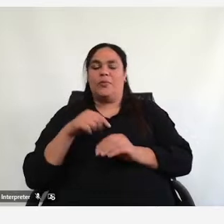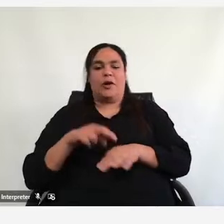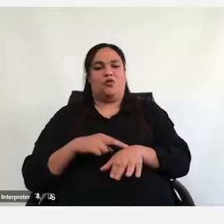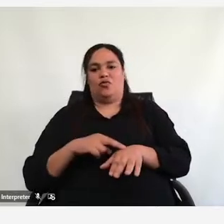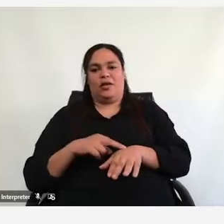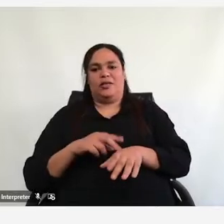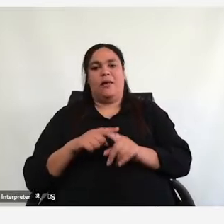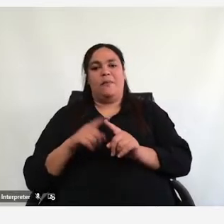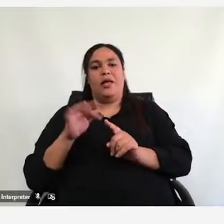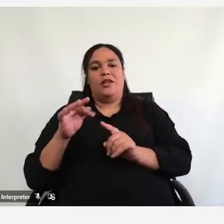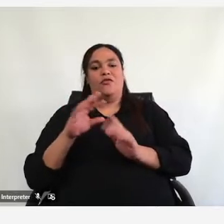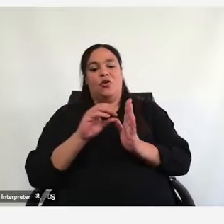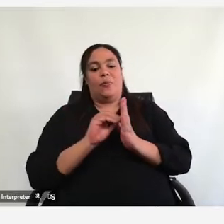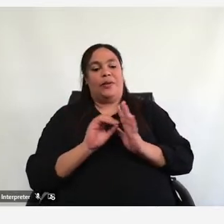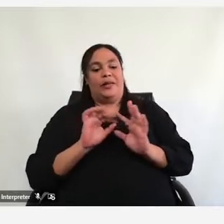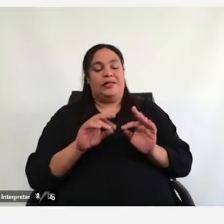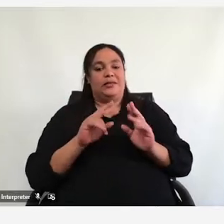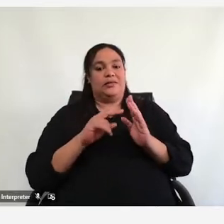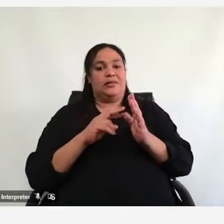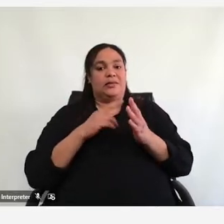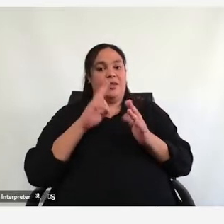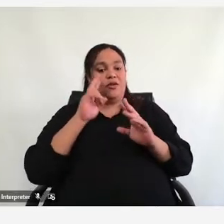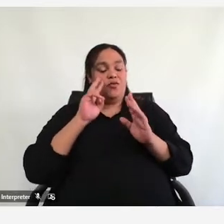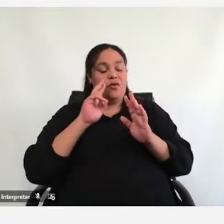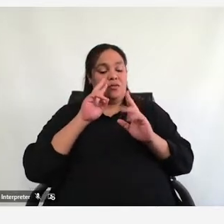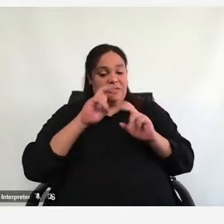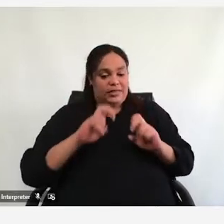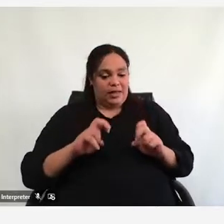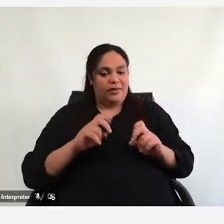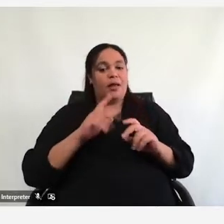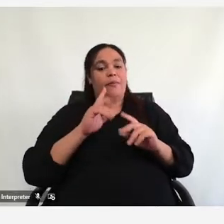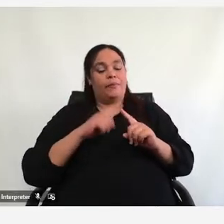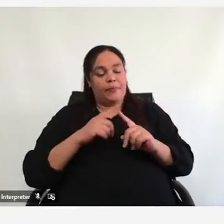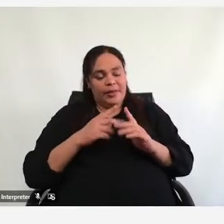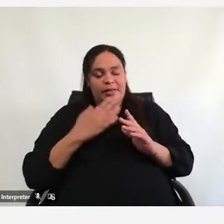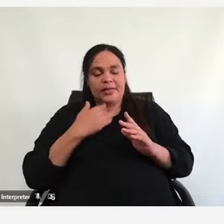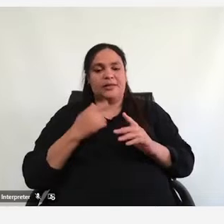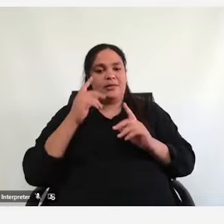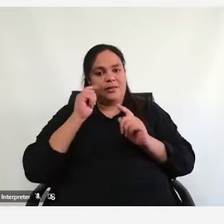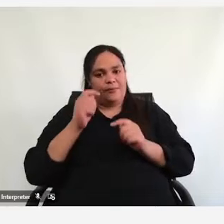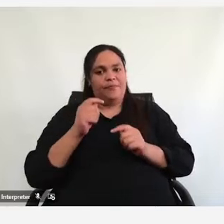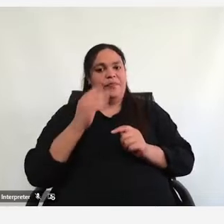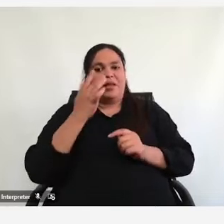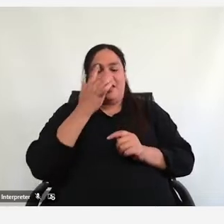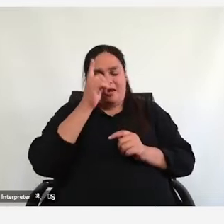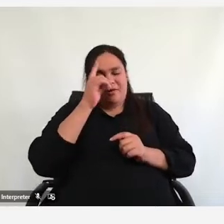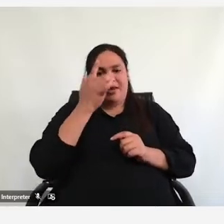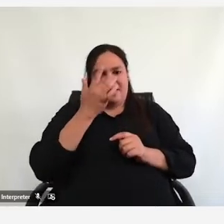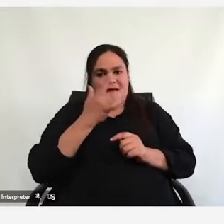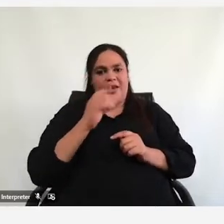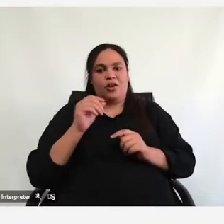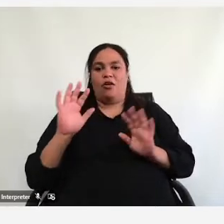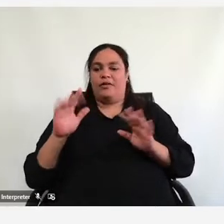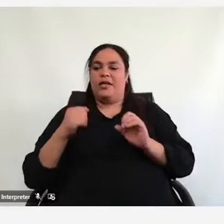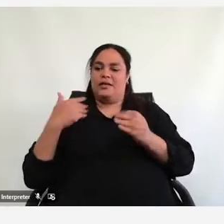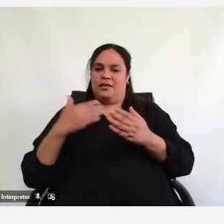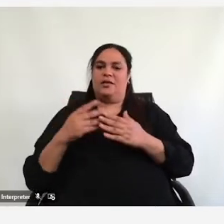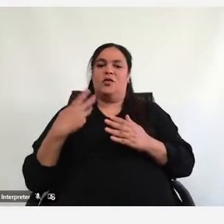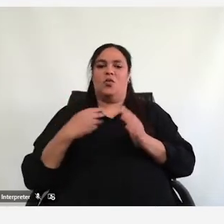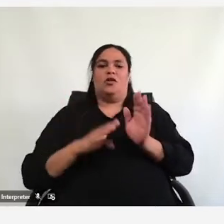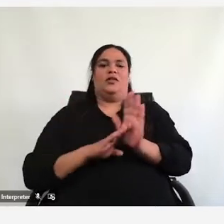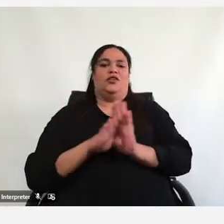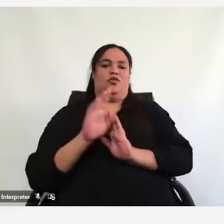but if you're going to bring the statistics, then please acknowledge also that African and colored employment over the past decade has